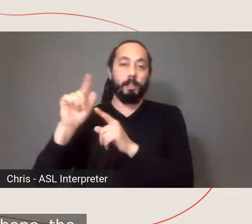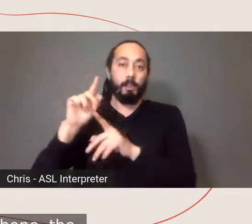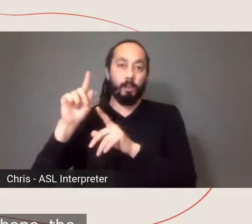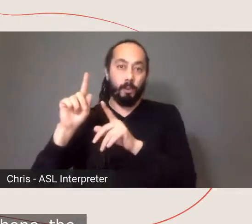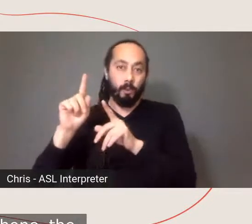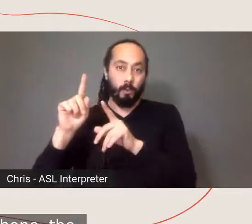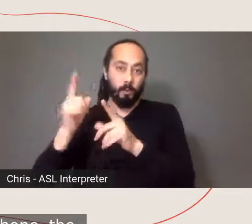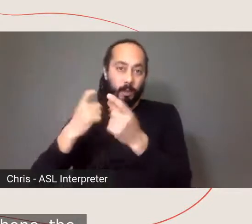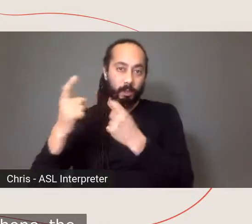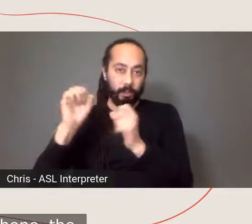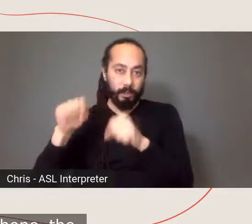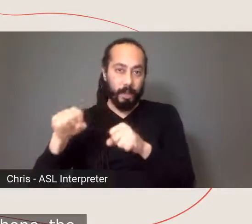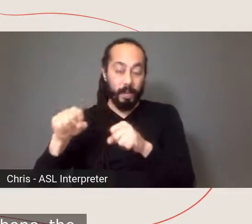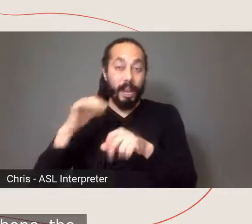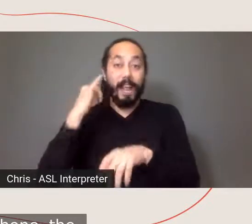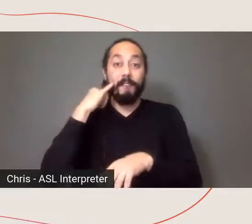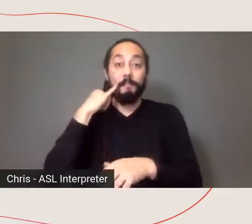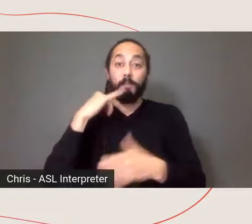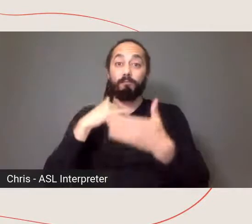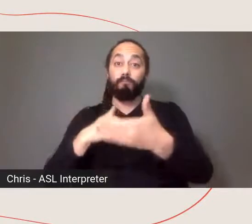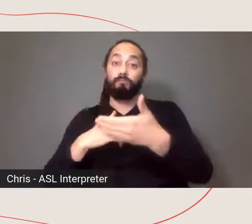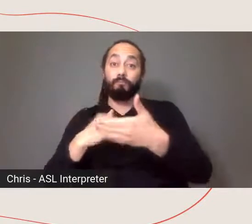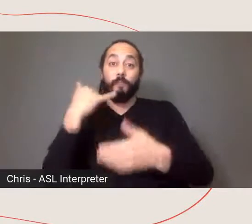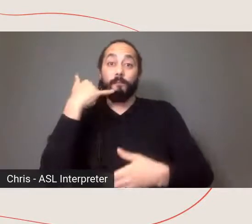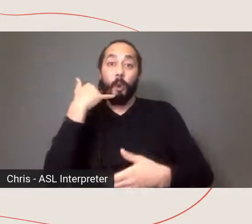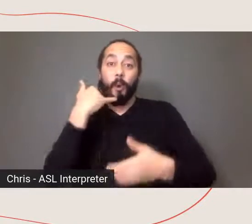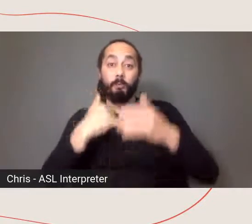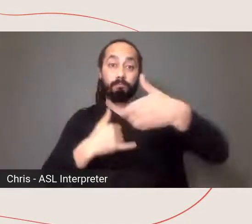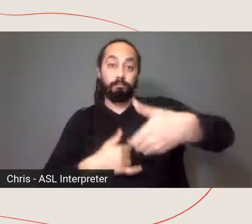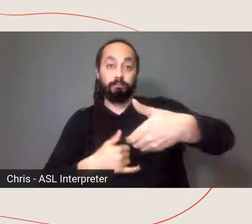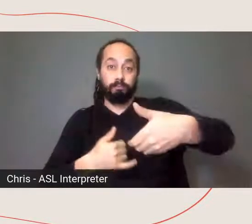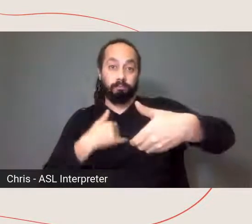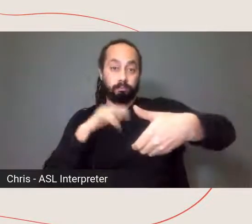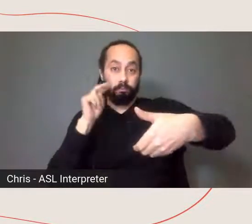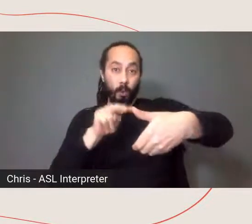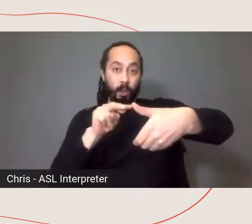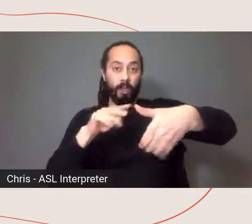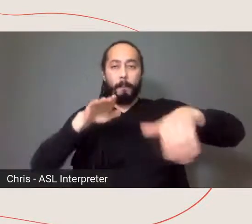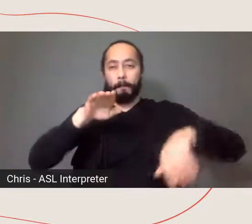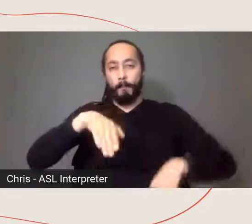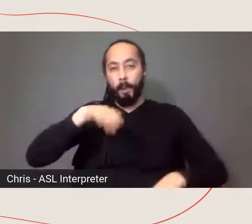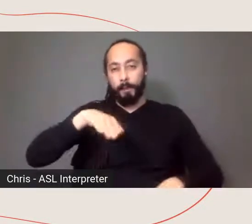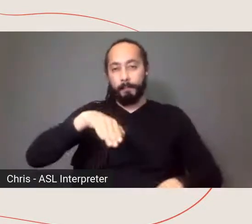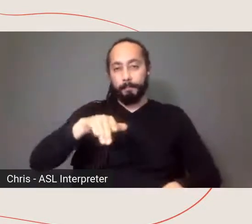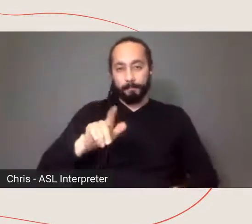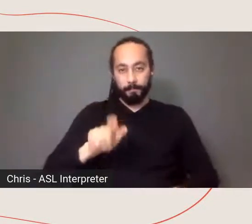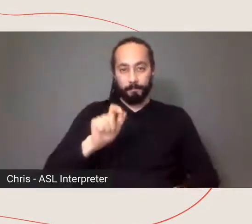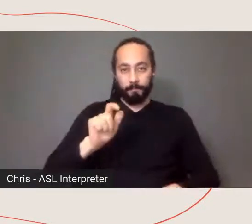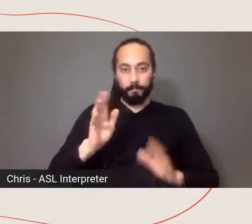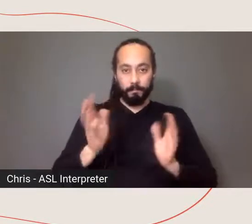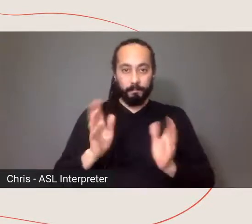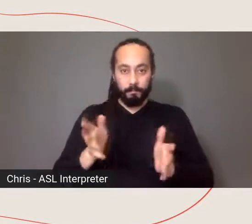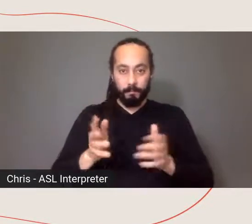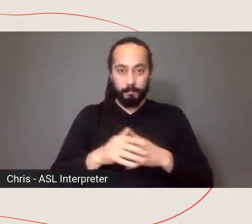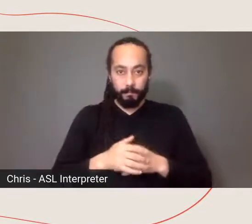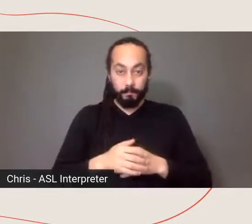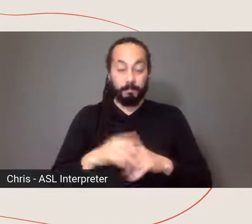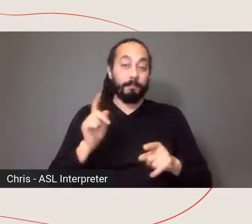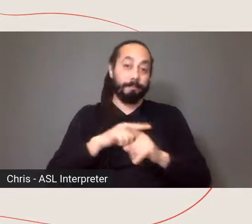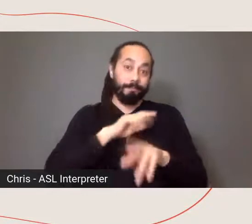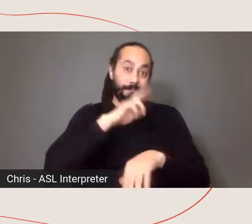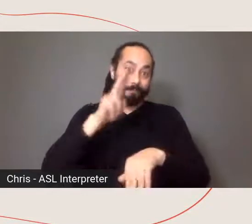on a phone, the chat will be on the bottom. So all questions, comments are subject to our code of conduct,